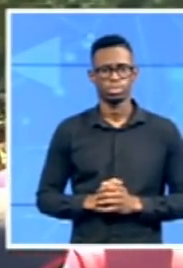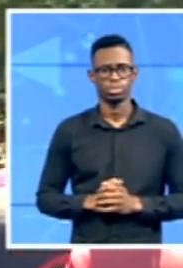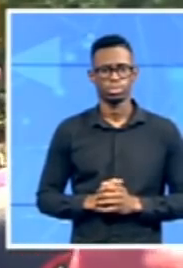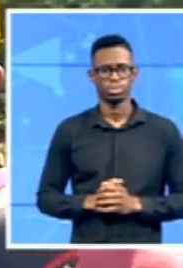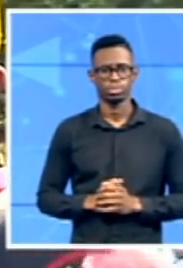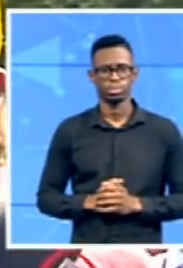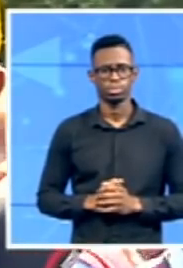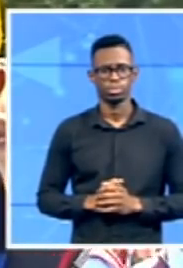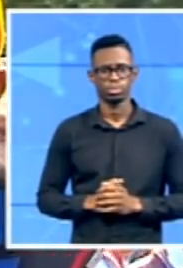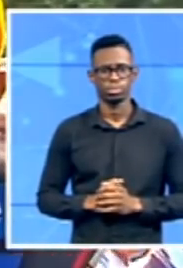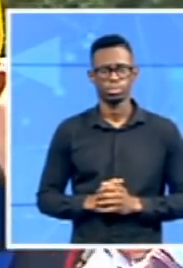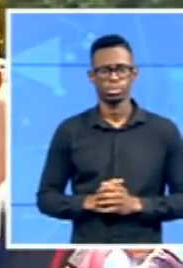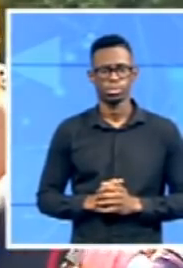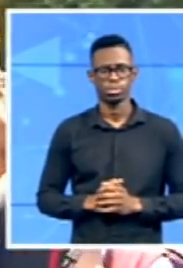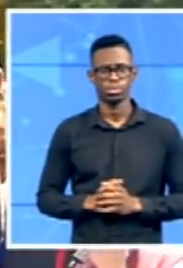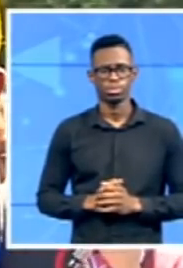yeah, I'll get the report.